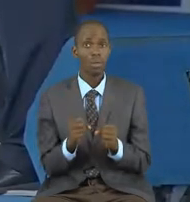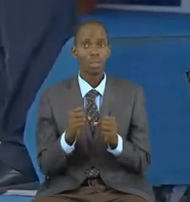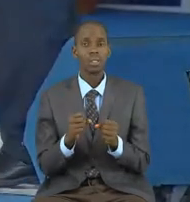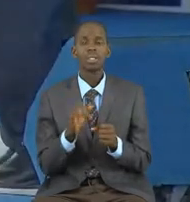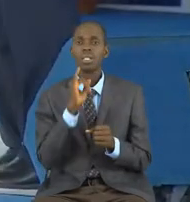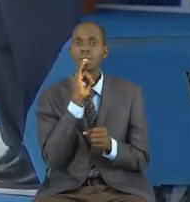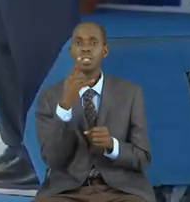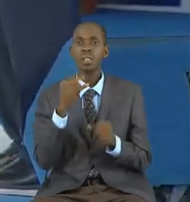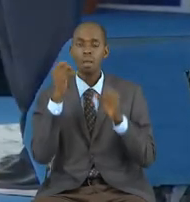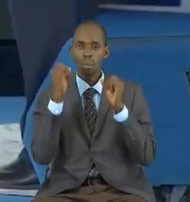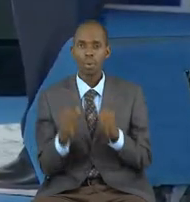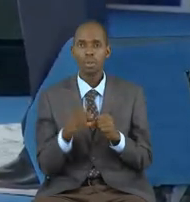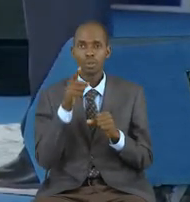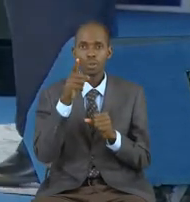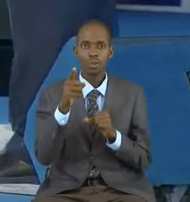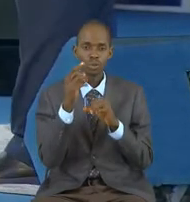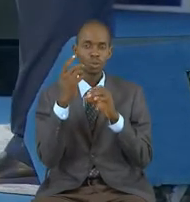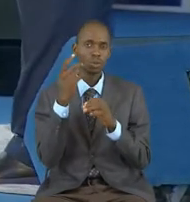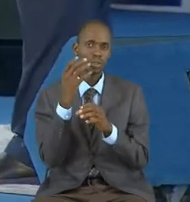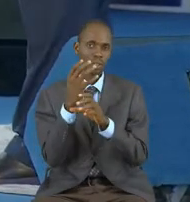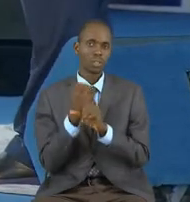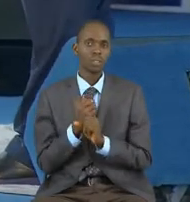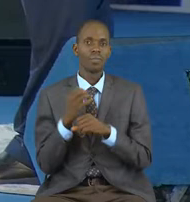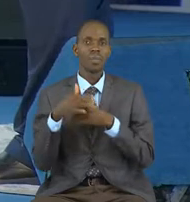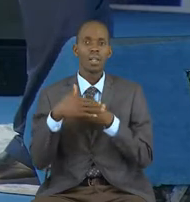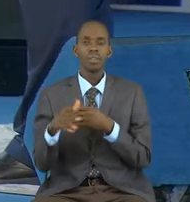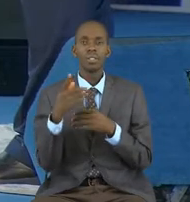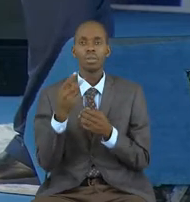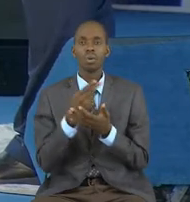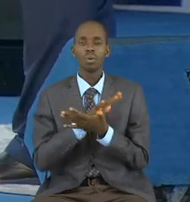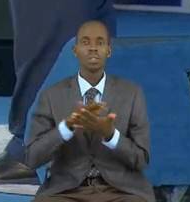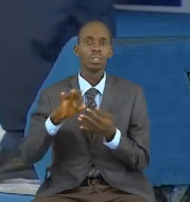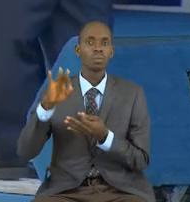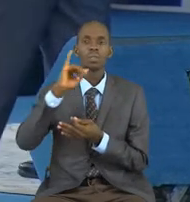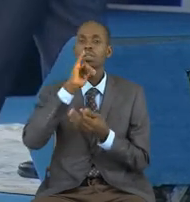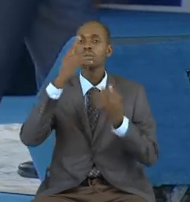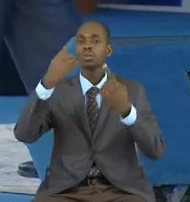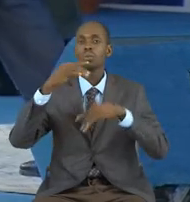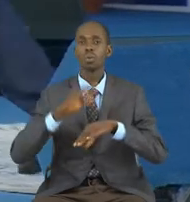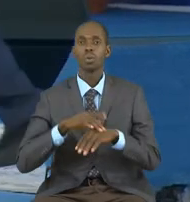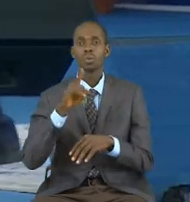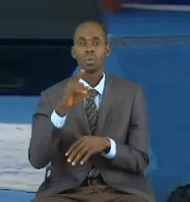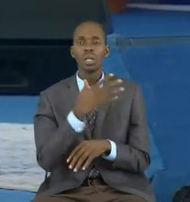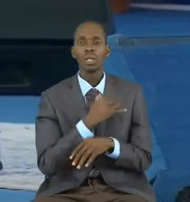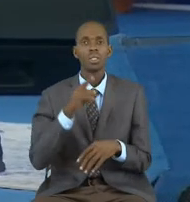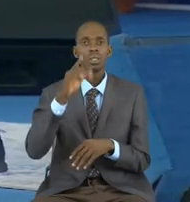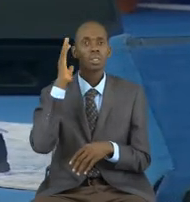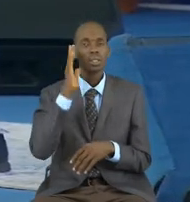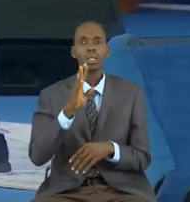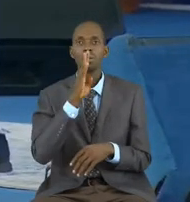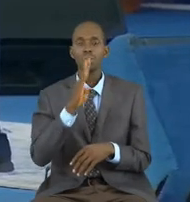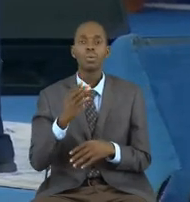you receive after that the Holy Ghost has come upon you. And ye shall be witnesses unto